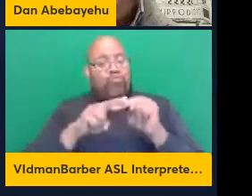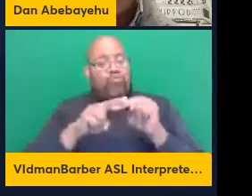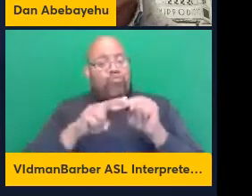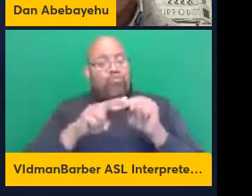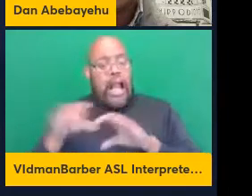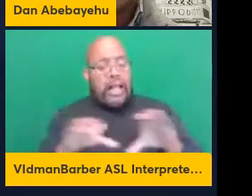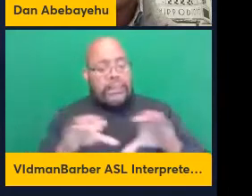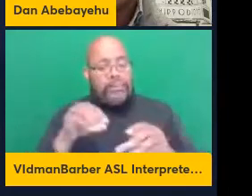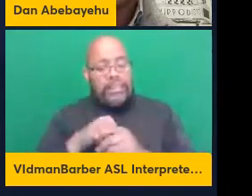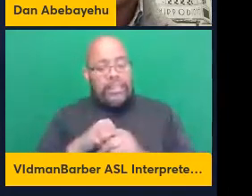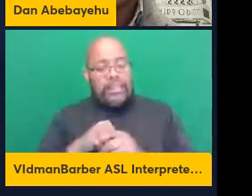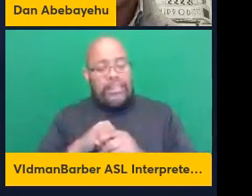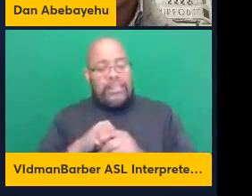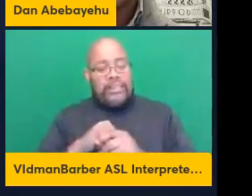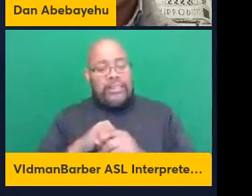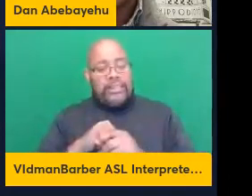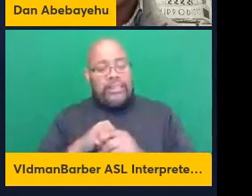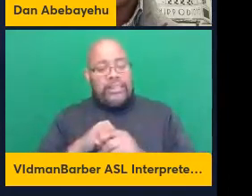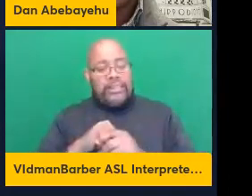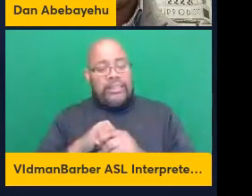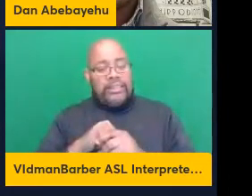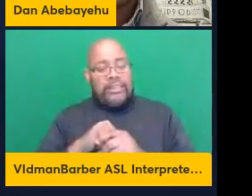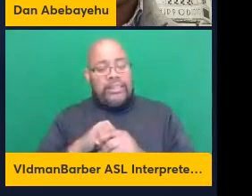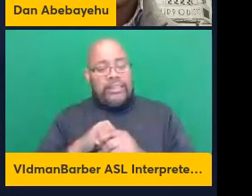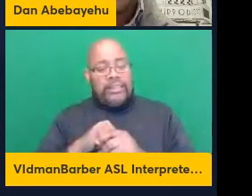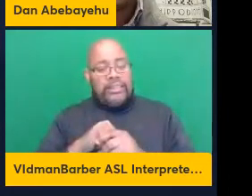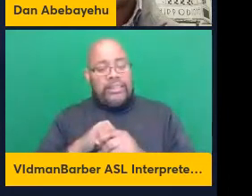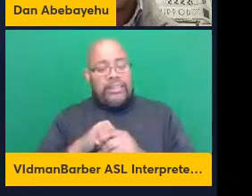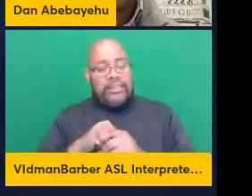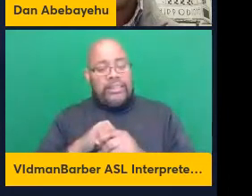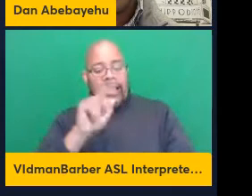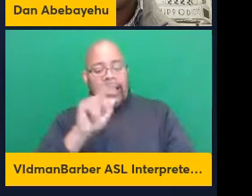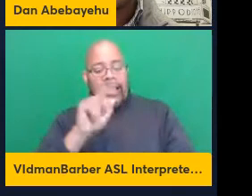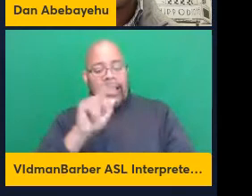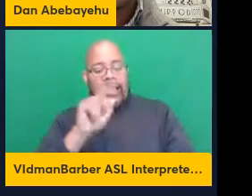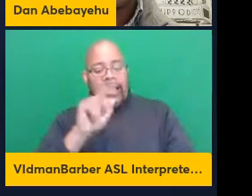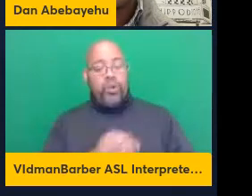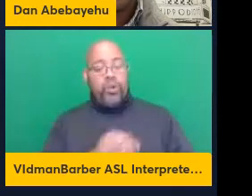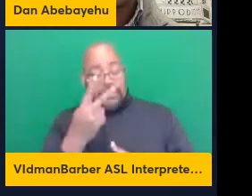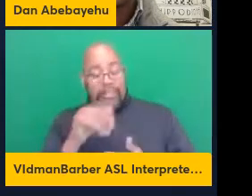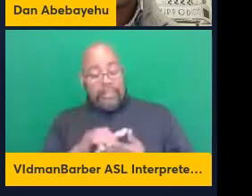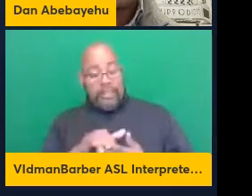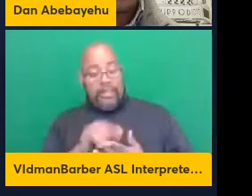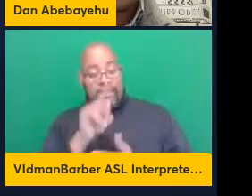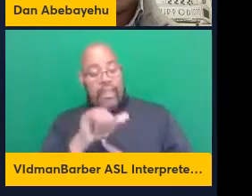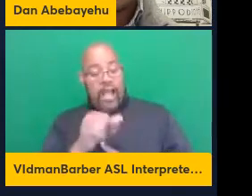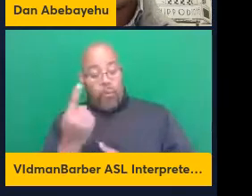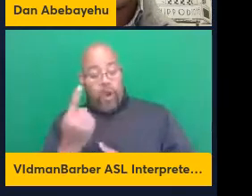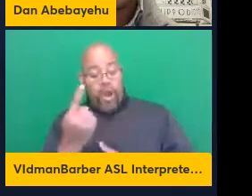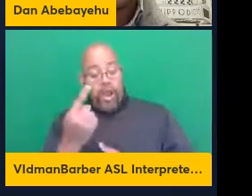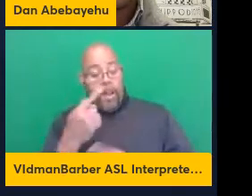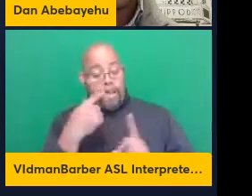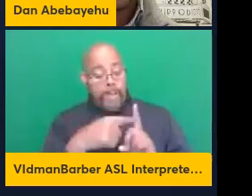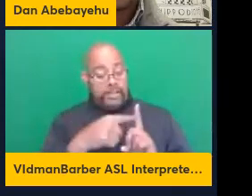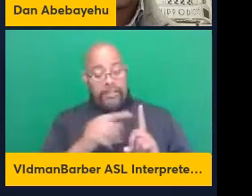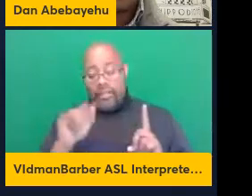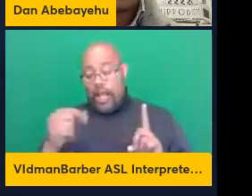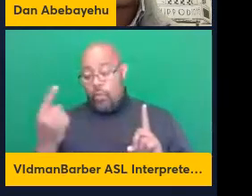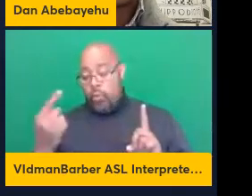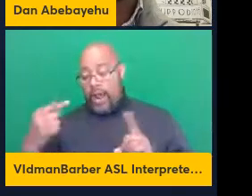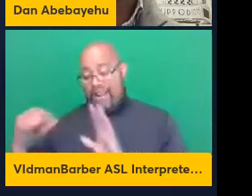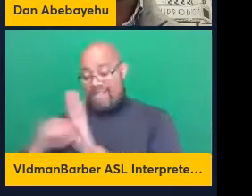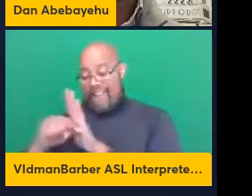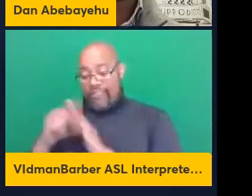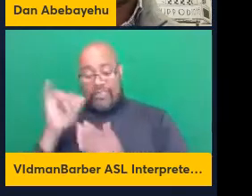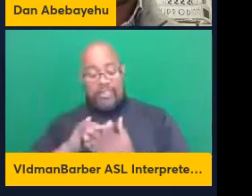in active alpha V beta 3. When you gate on Thy1 positive versus Thy1 negative, we're able to see that, as